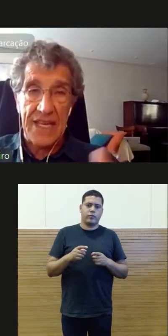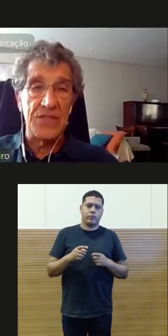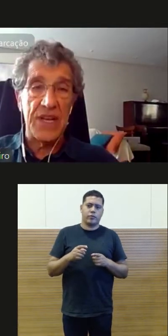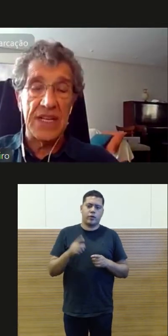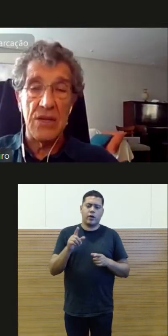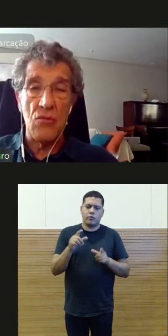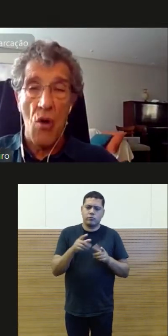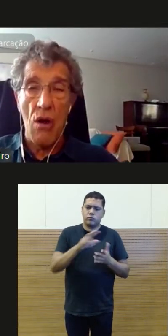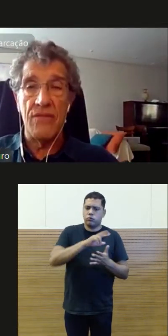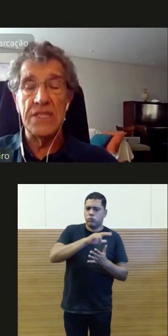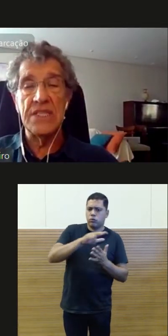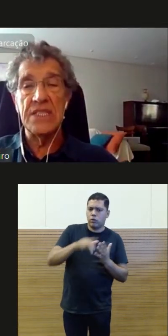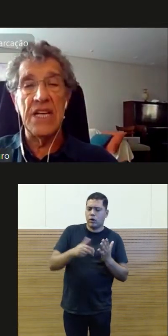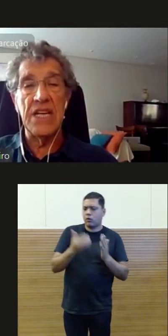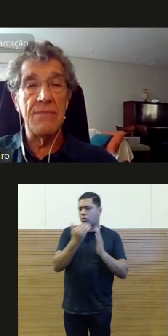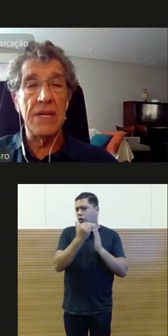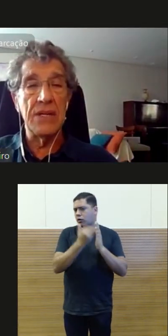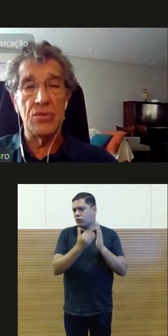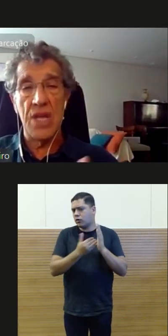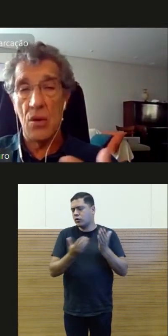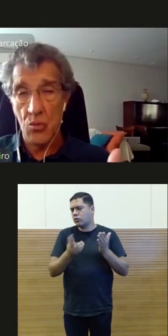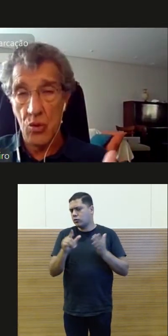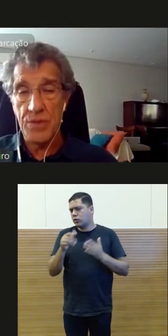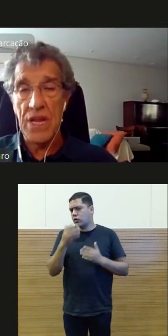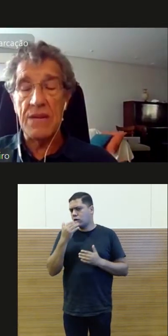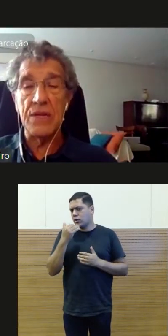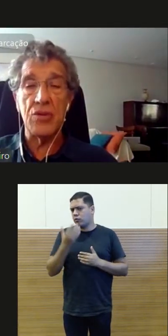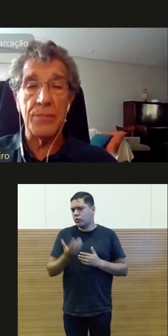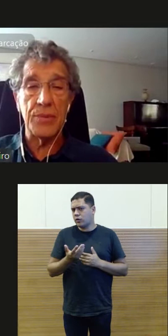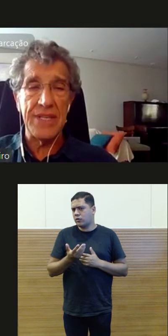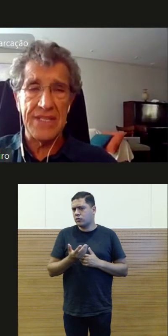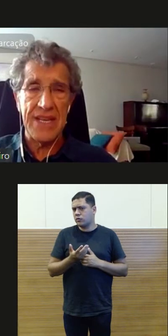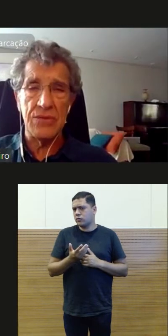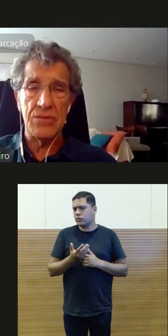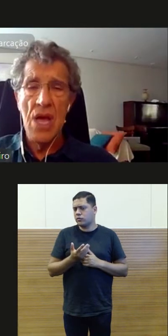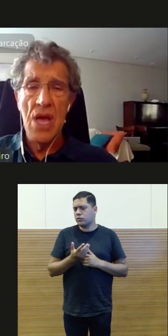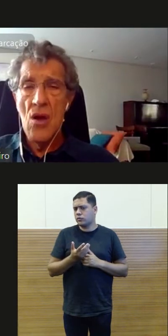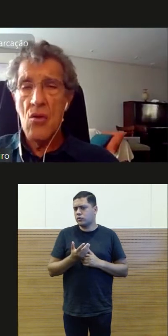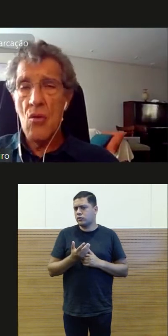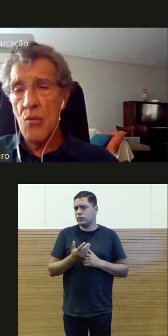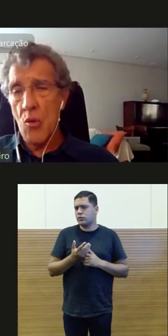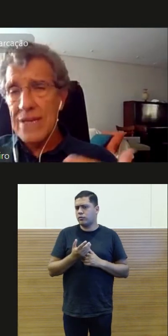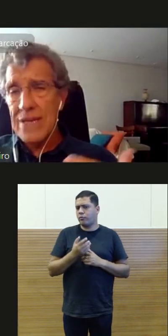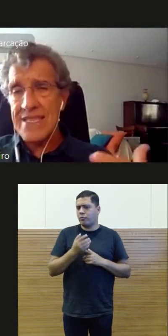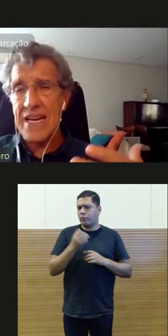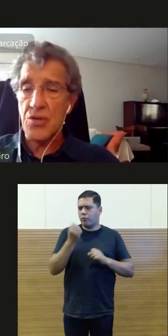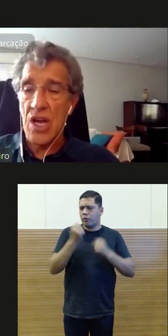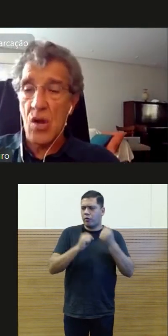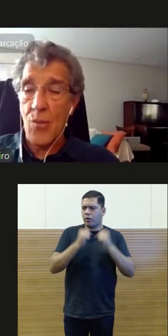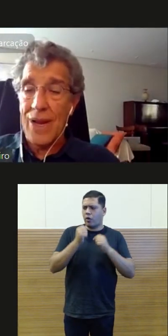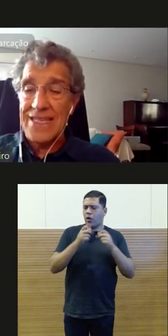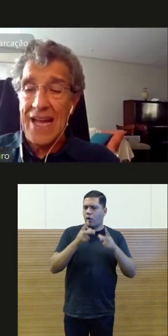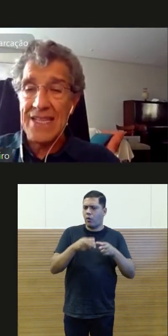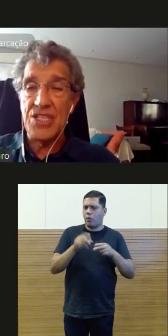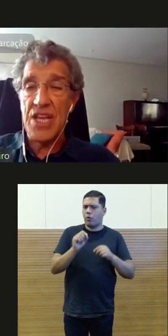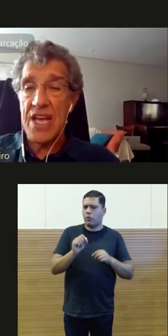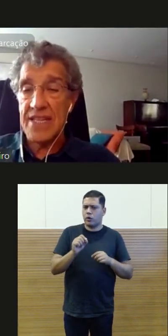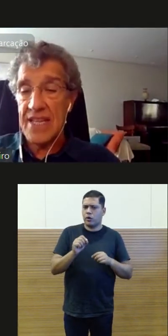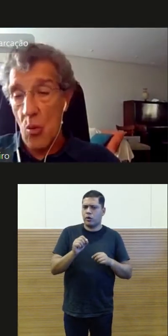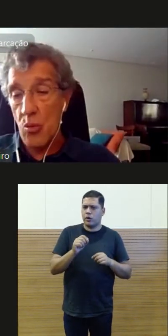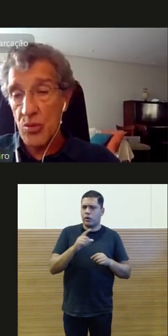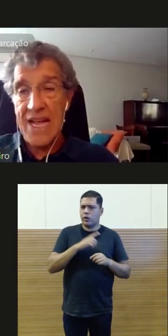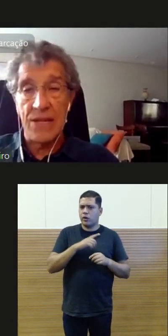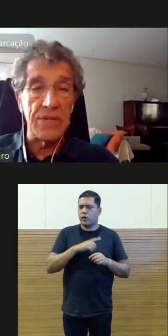epidemiological evidences that shows that some of these groups, the classifications of foods or the ultra-processed foods, how